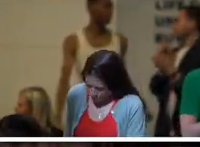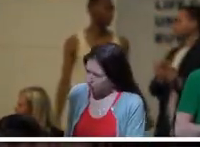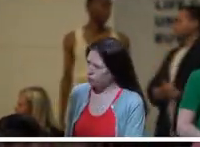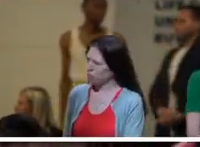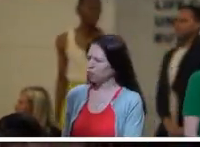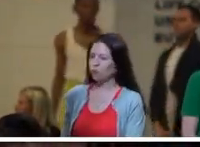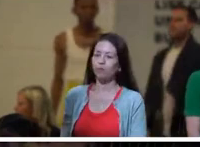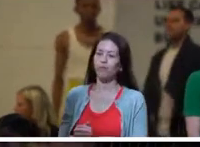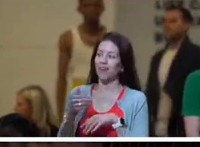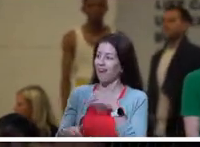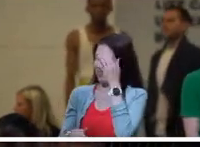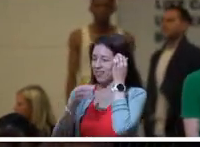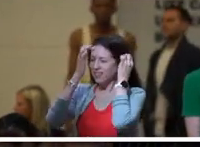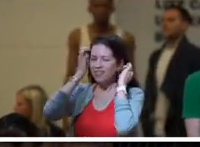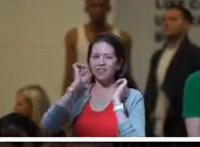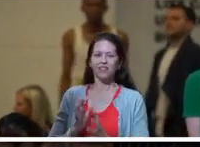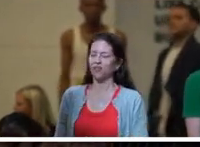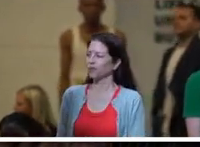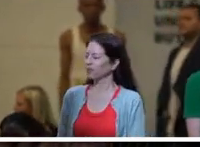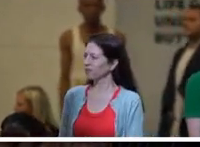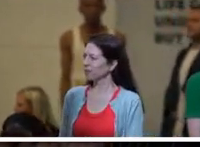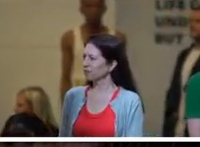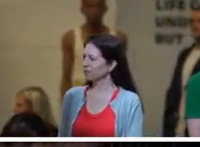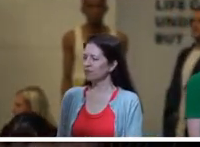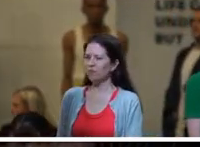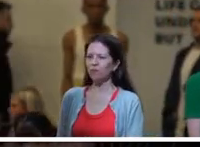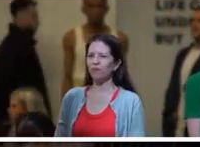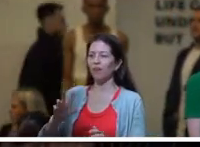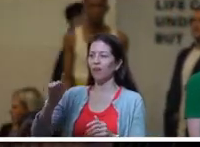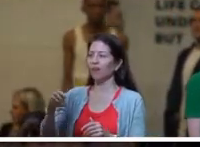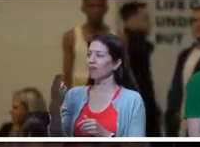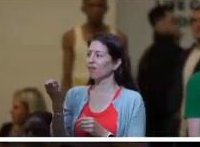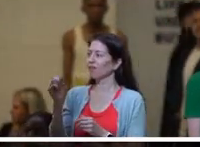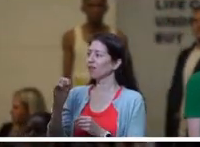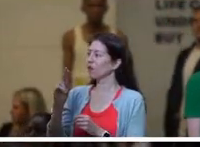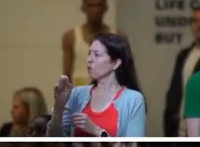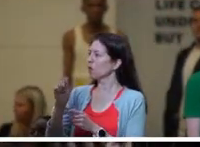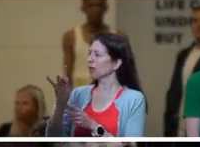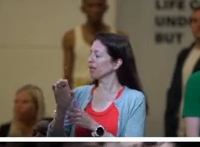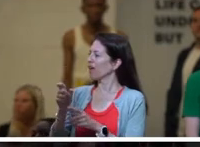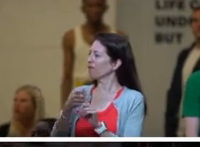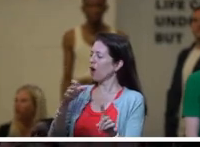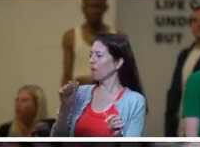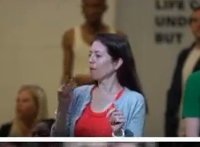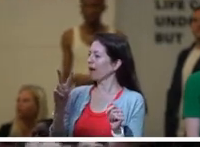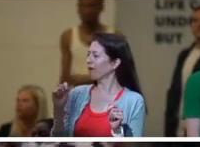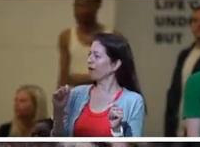Up next, we have Phenotype Setter from Avantgardist.